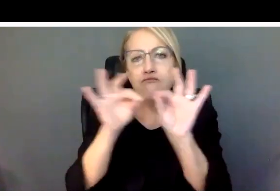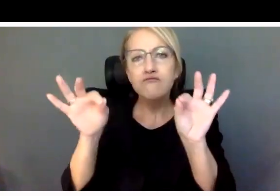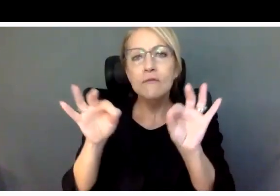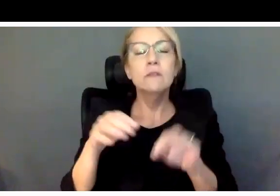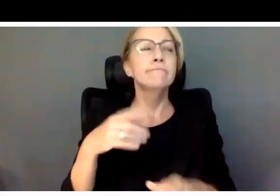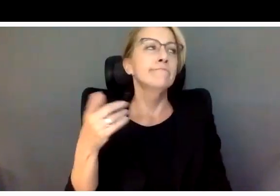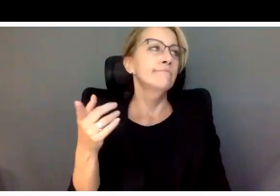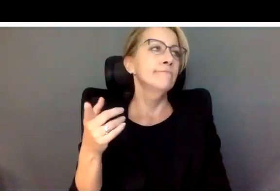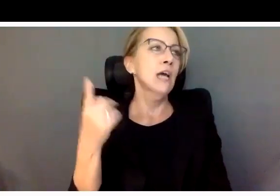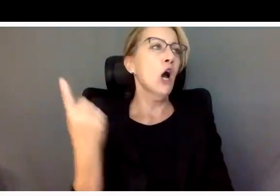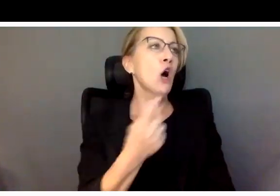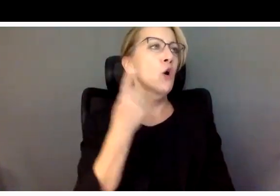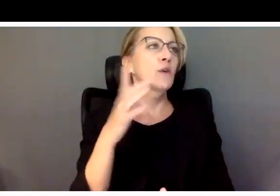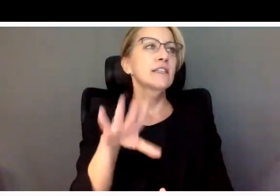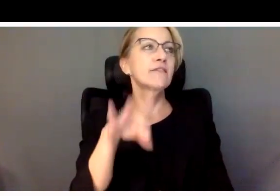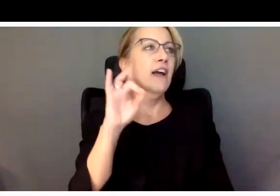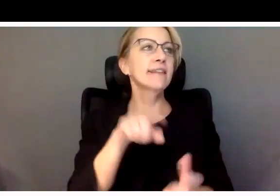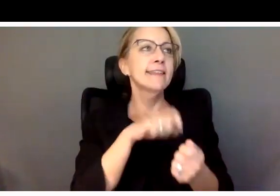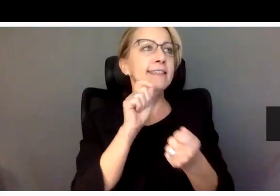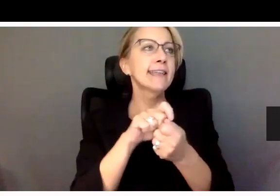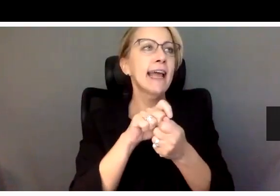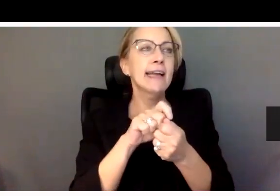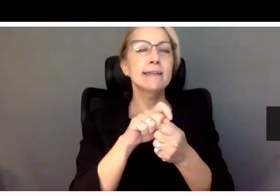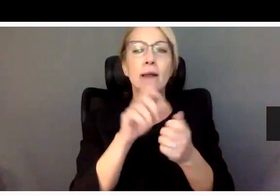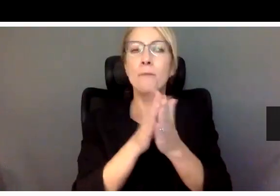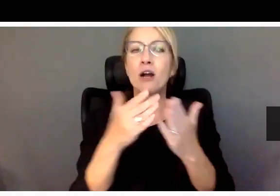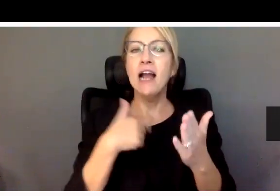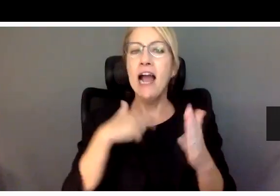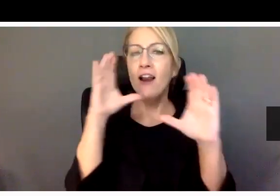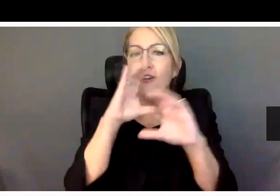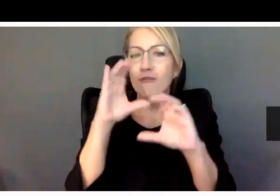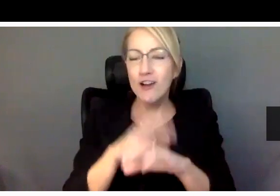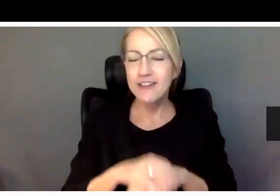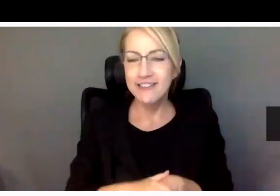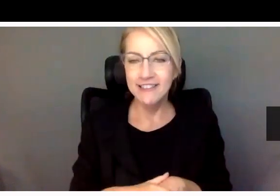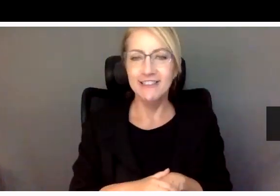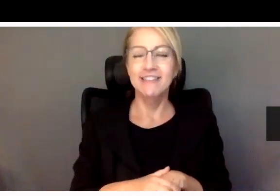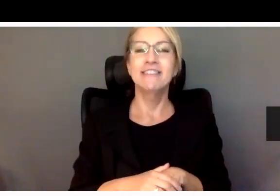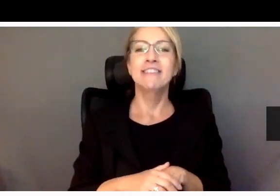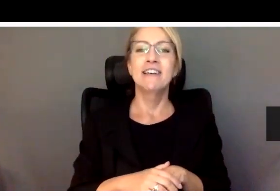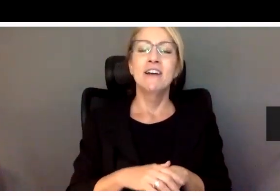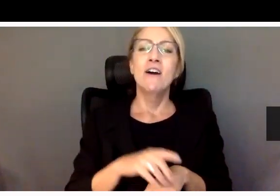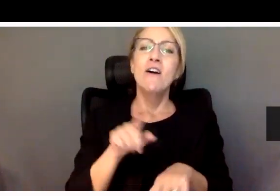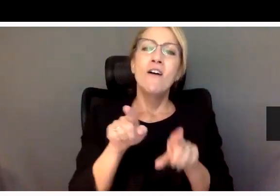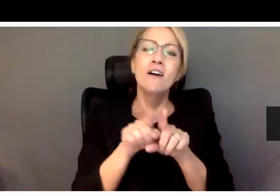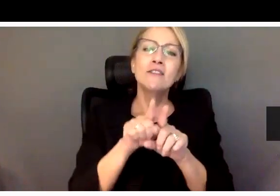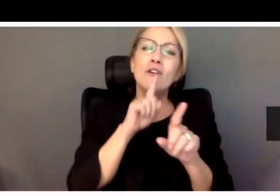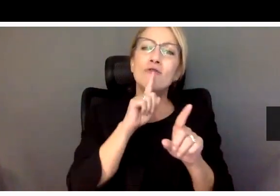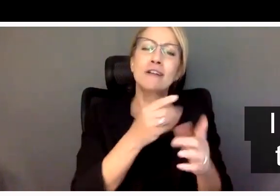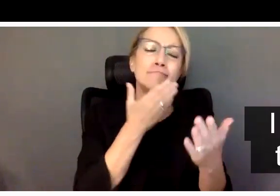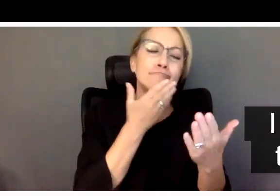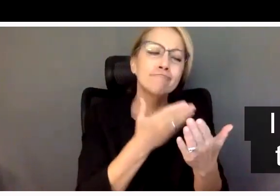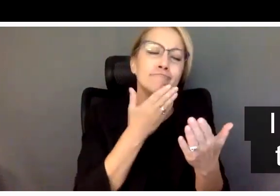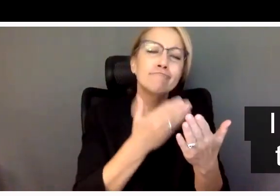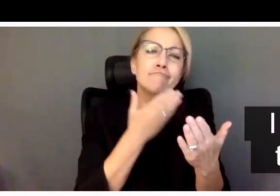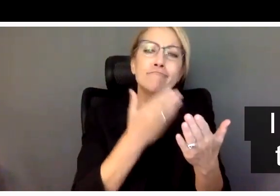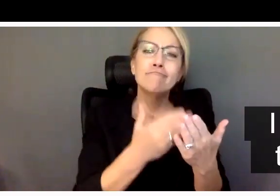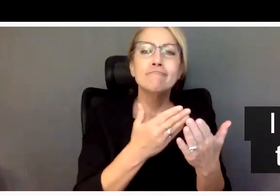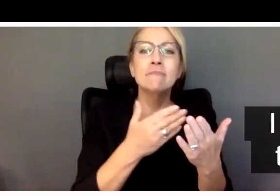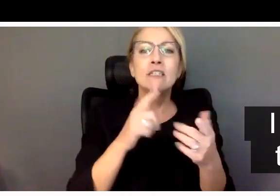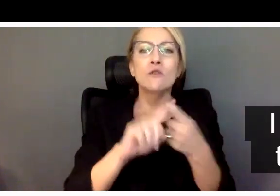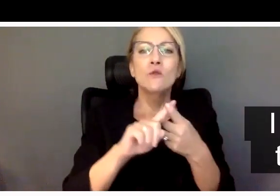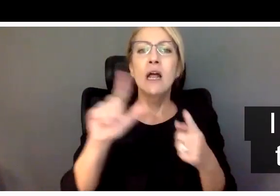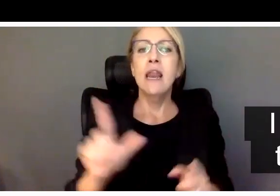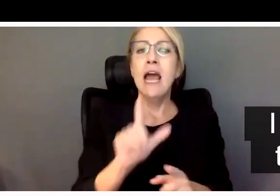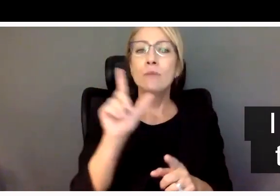find just the right book. I am also really indebted to the library because I never would